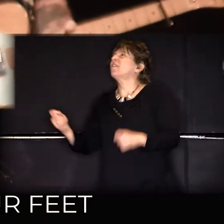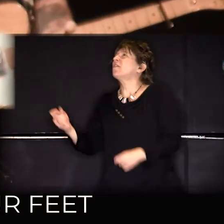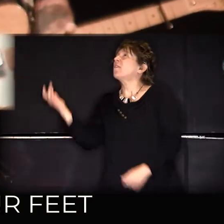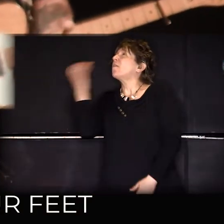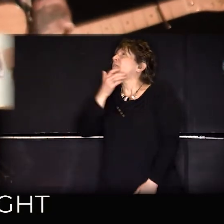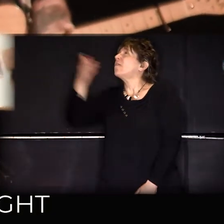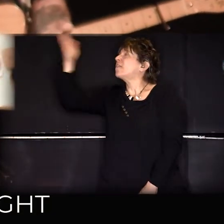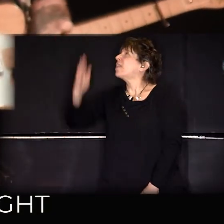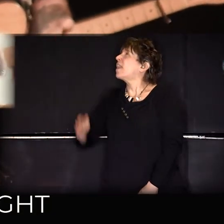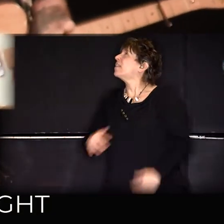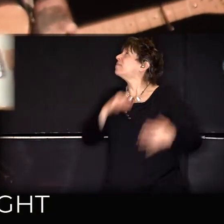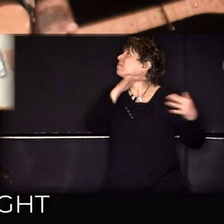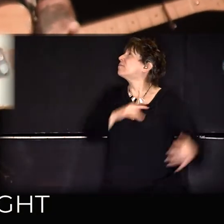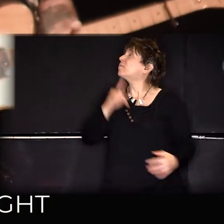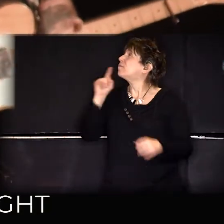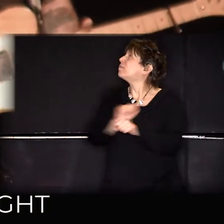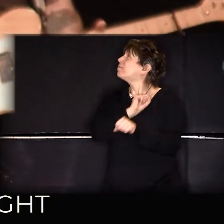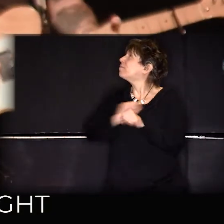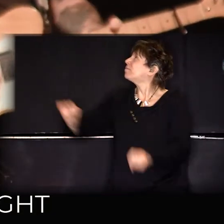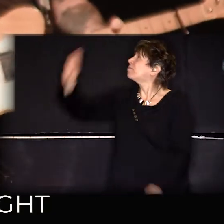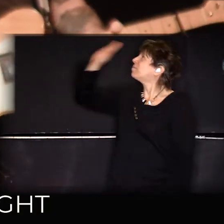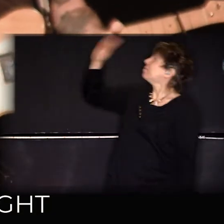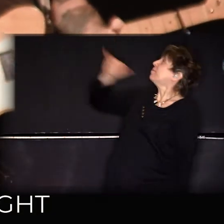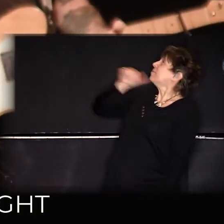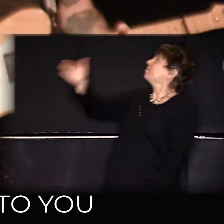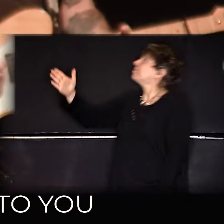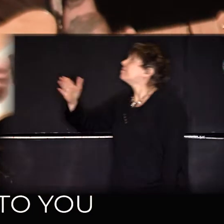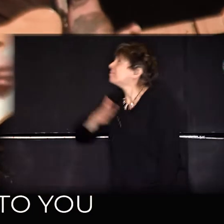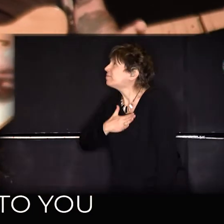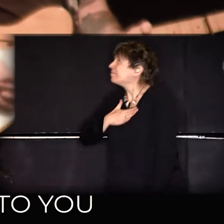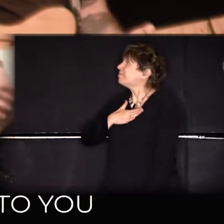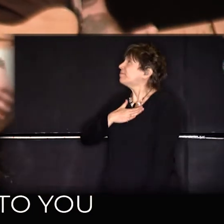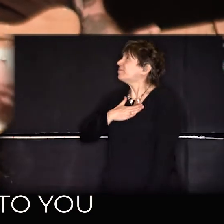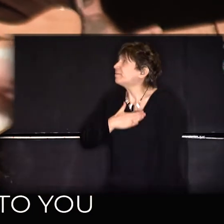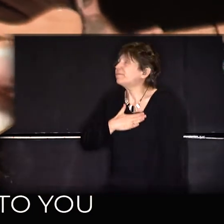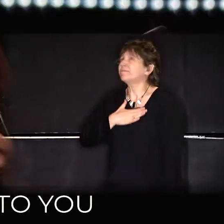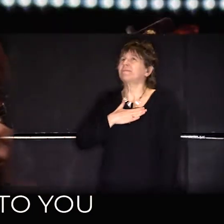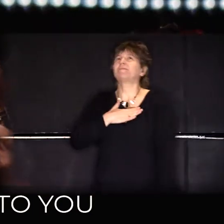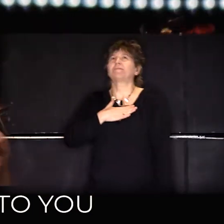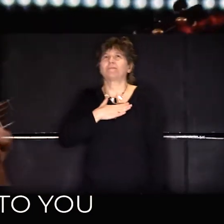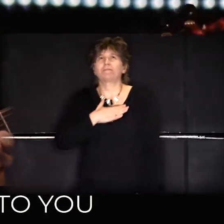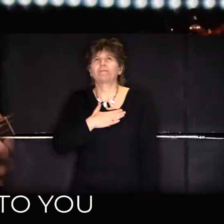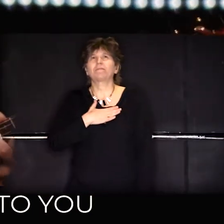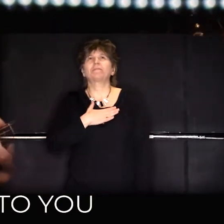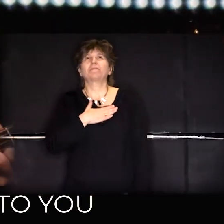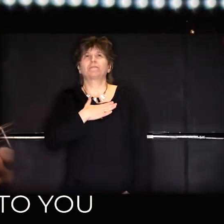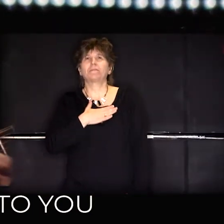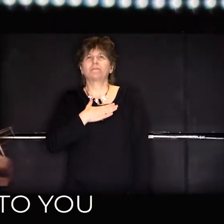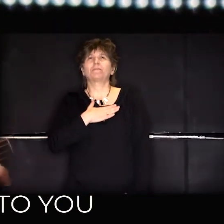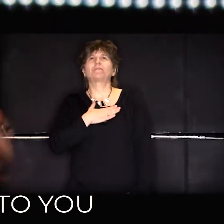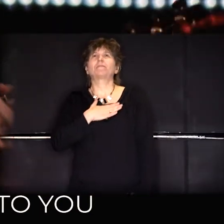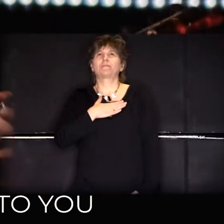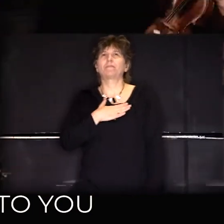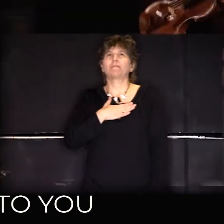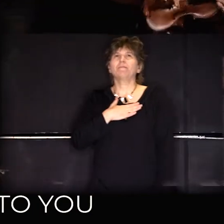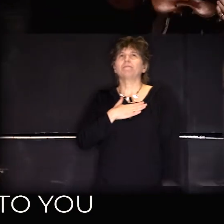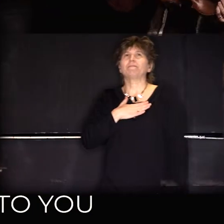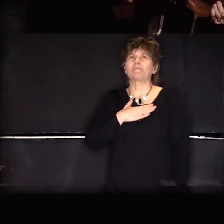feet, I'll sing through the night, oh God, the battle belongs to